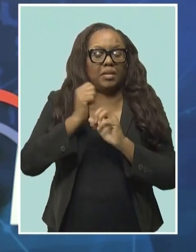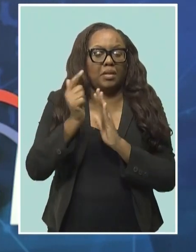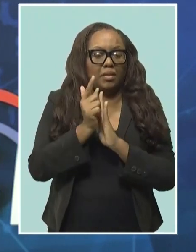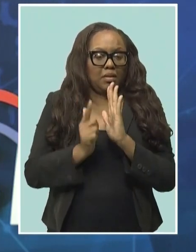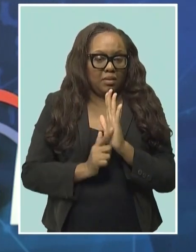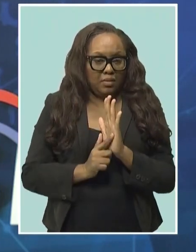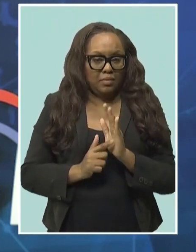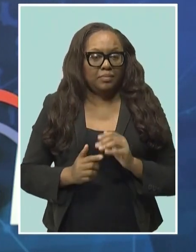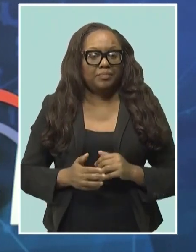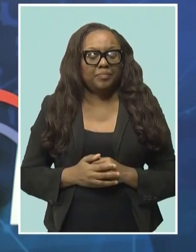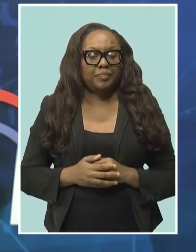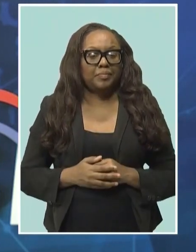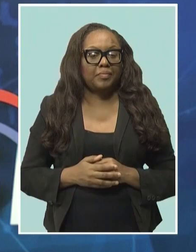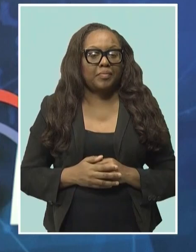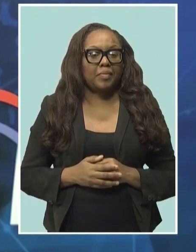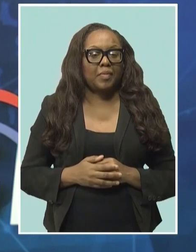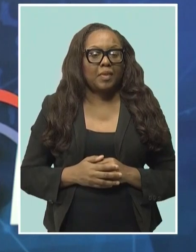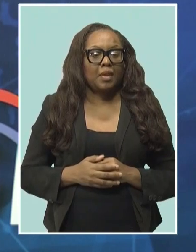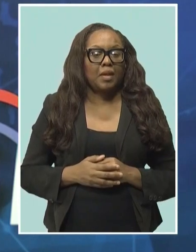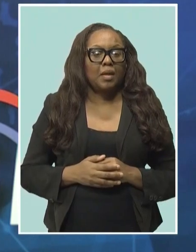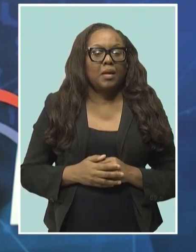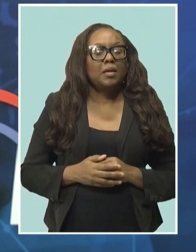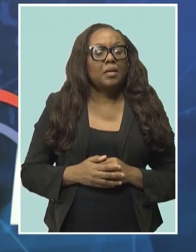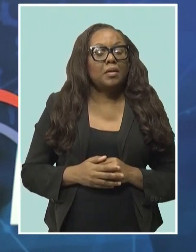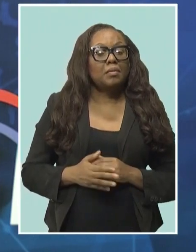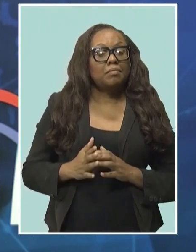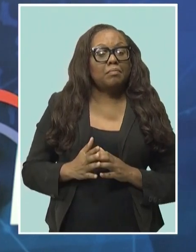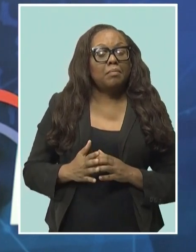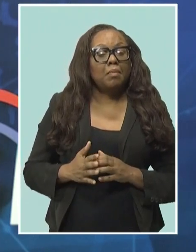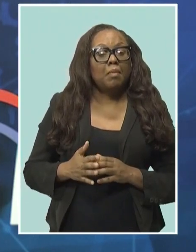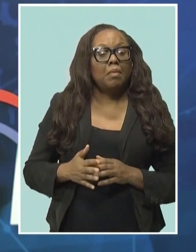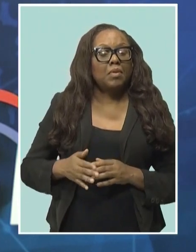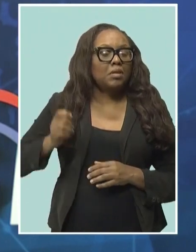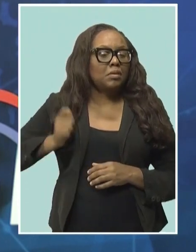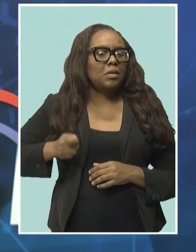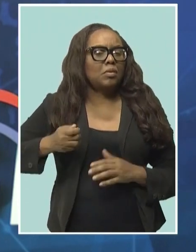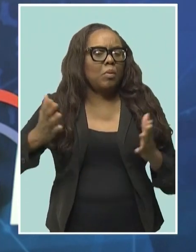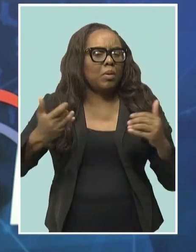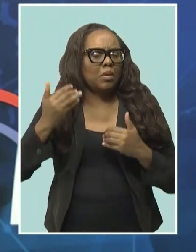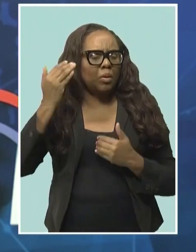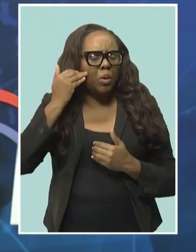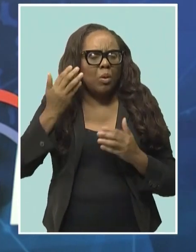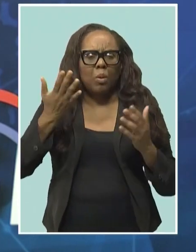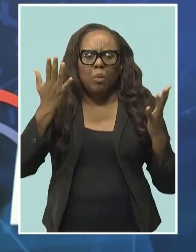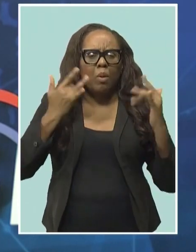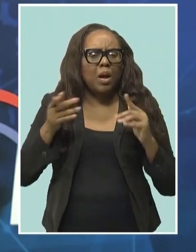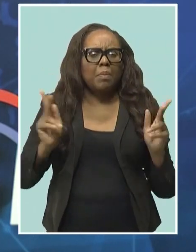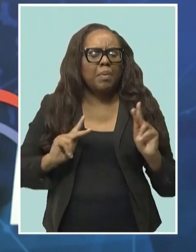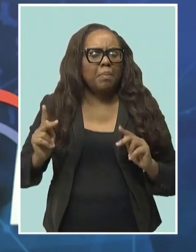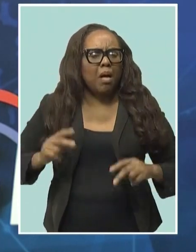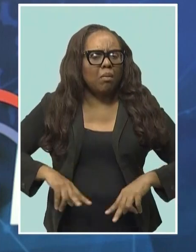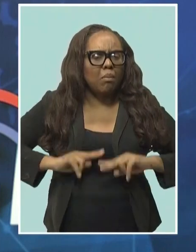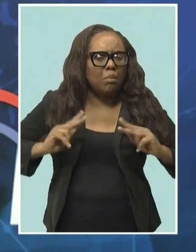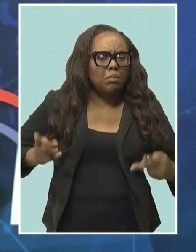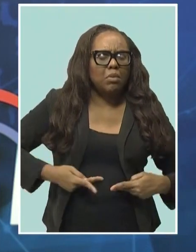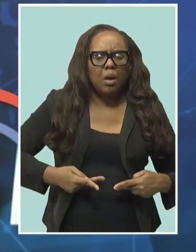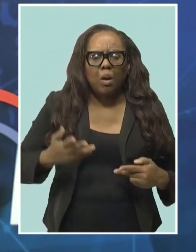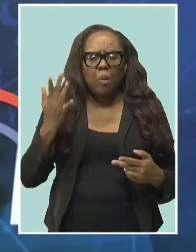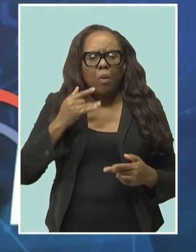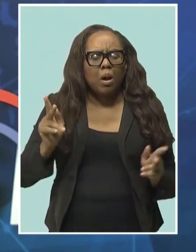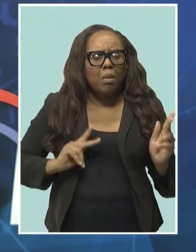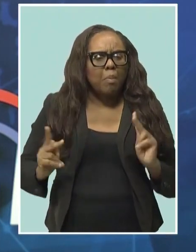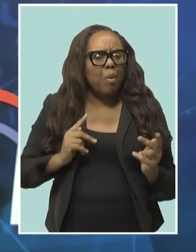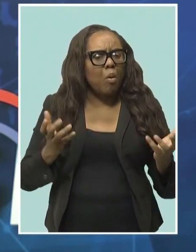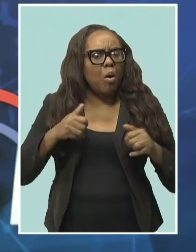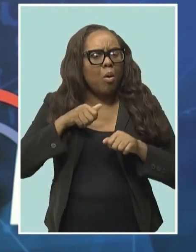News, the member of the United Nations Child Rights Committee questioned why there is an uproar. Ms. Marshall-Harris says the legislation,